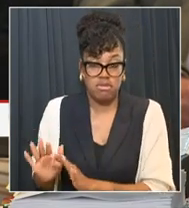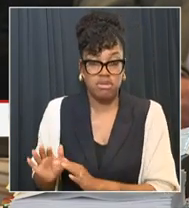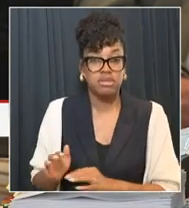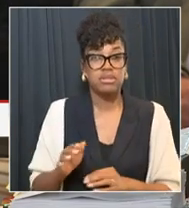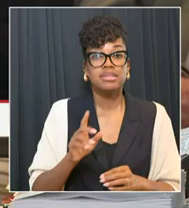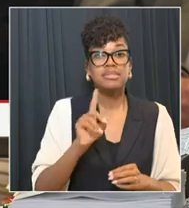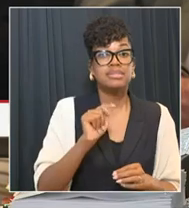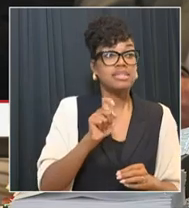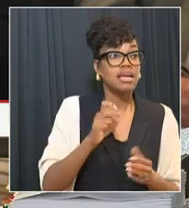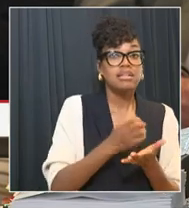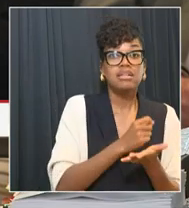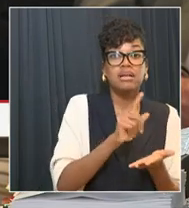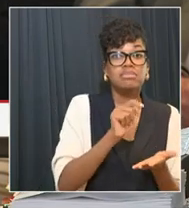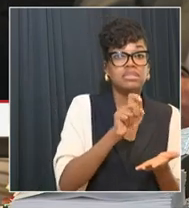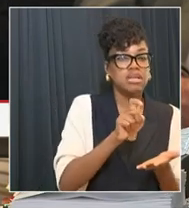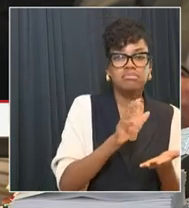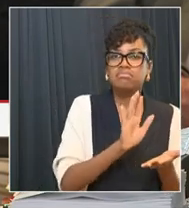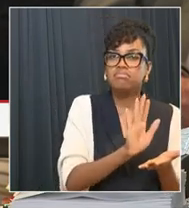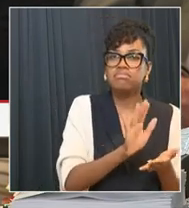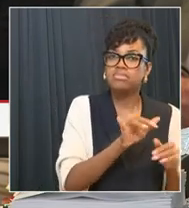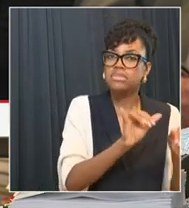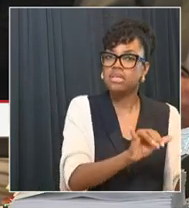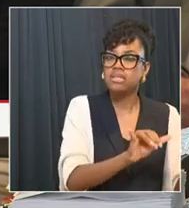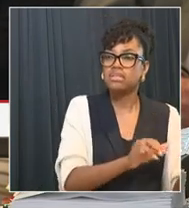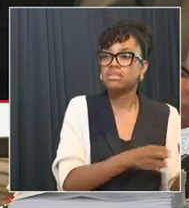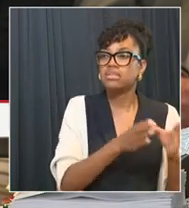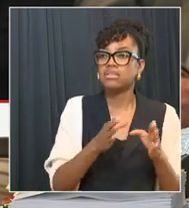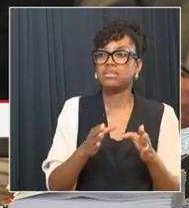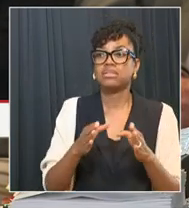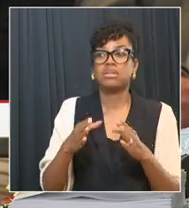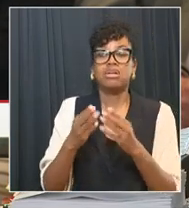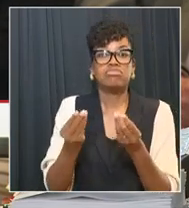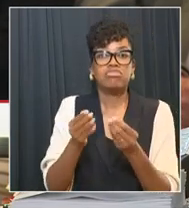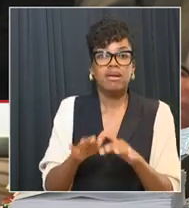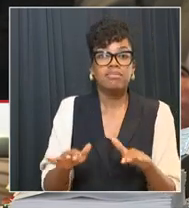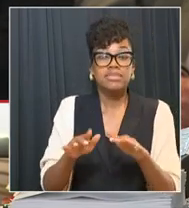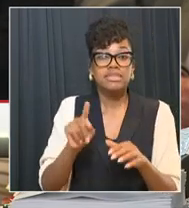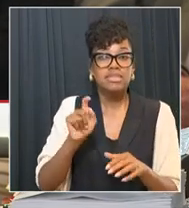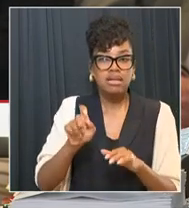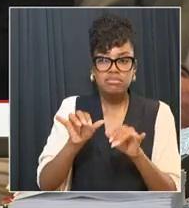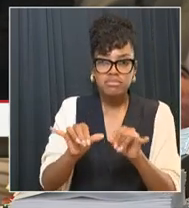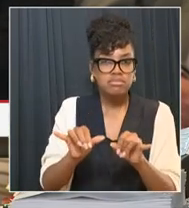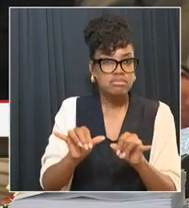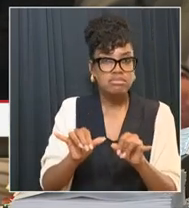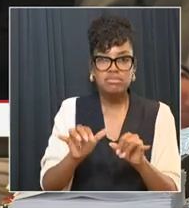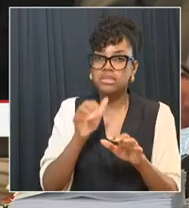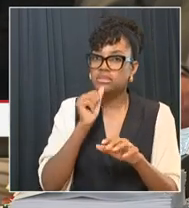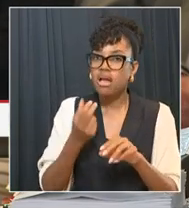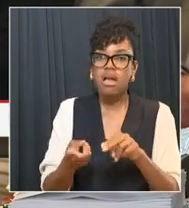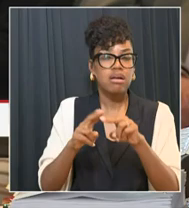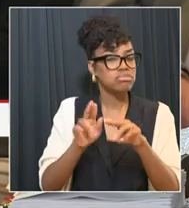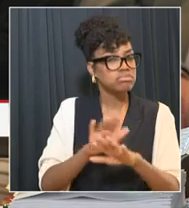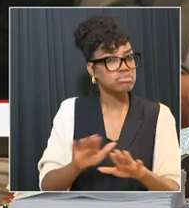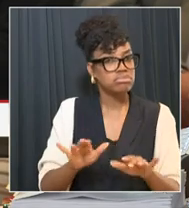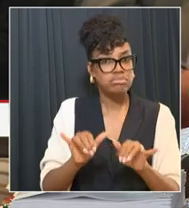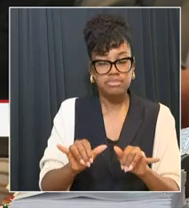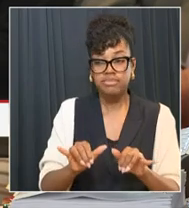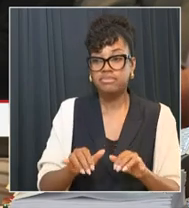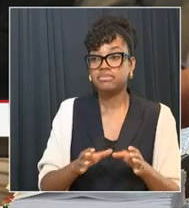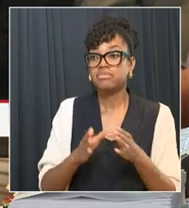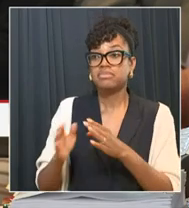taxes, without raising residential property taxes, without raising commercial